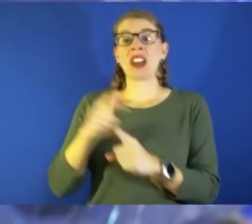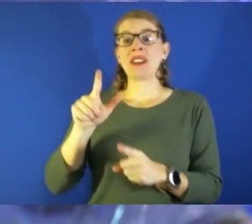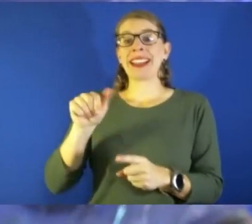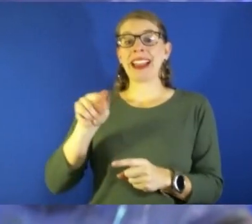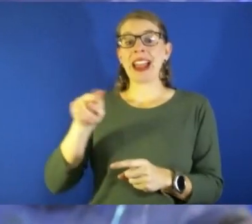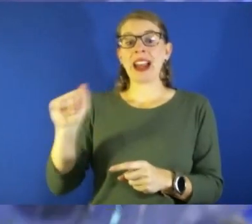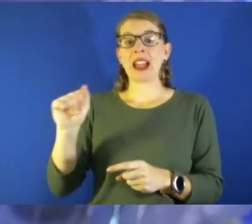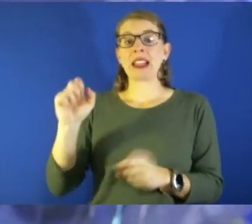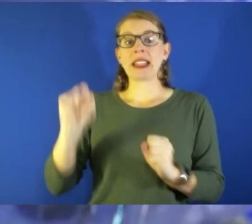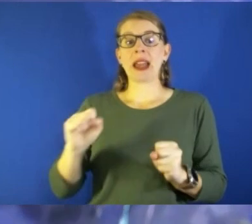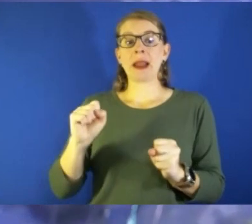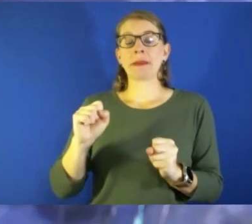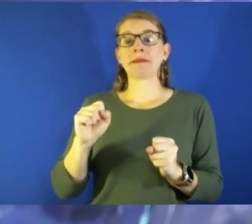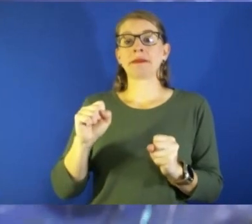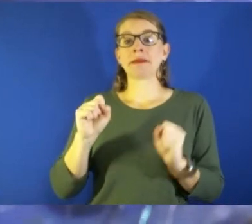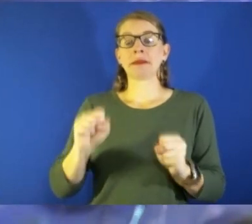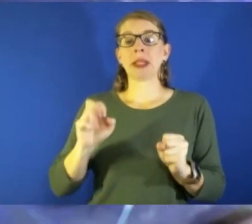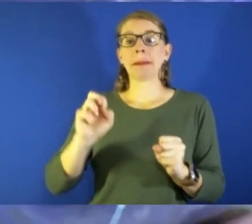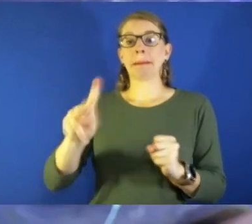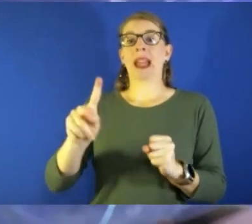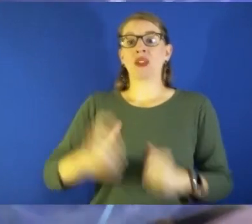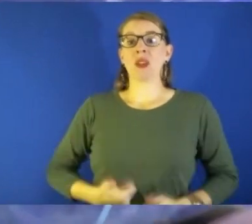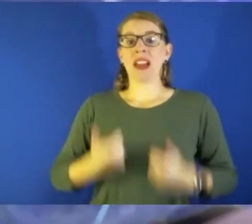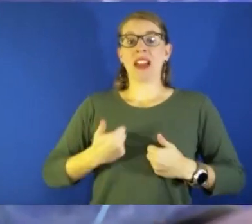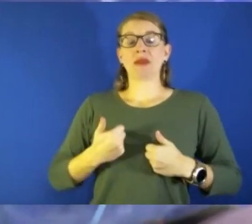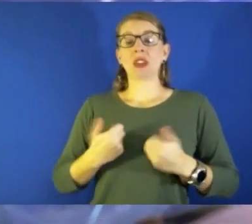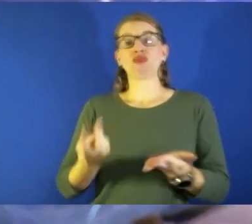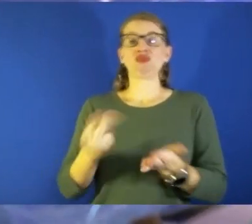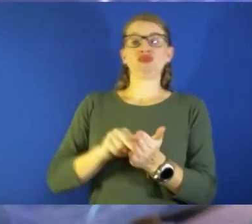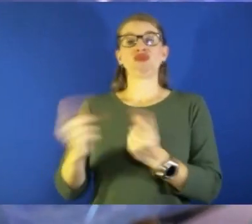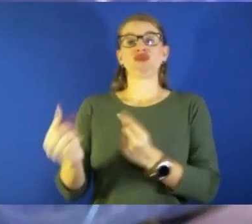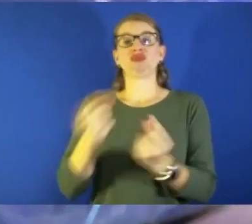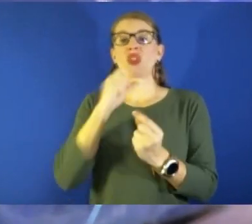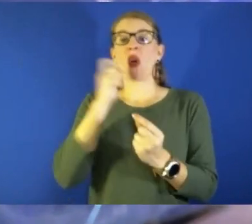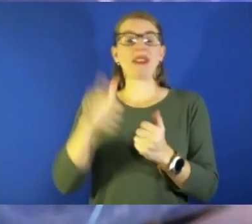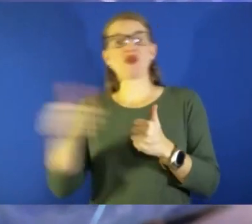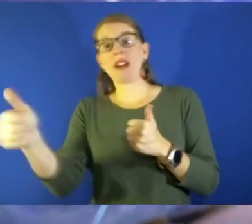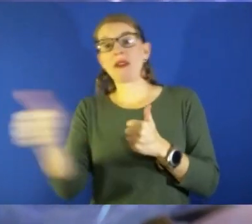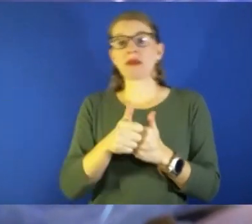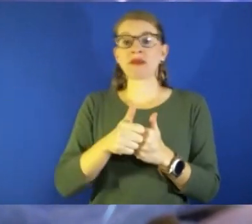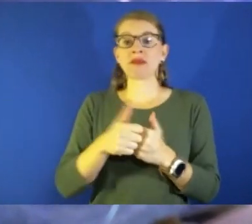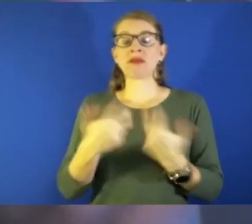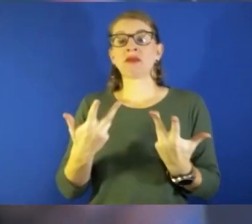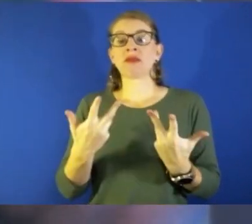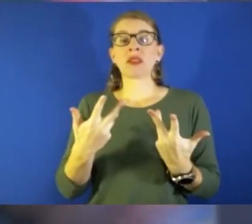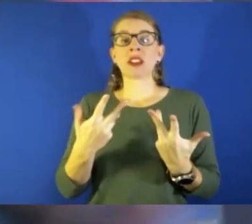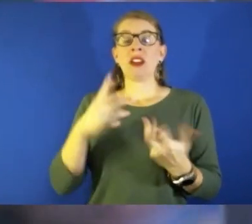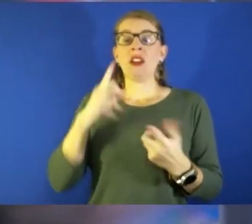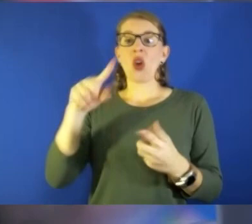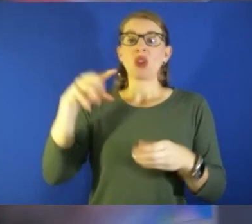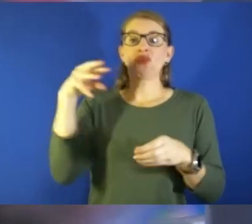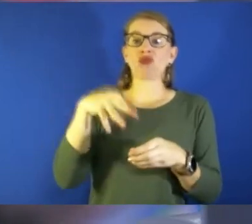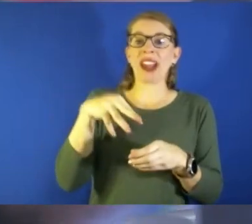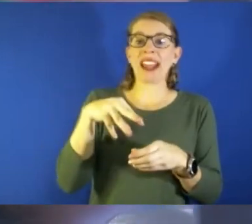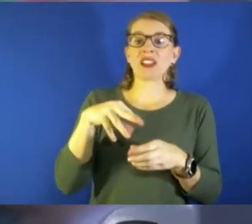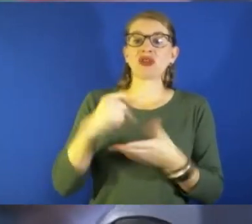up and at 'em and doing her thing and not have to travel back and forth and get that radiation treatment. Let's take a look. Looks like they're